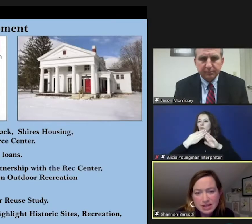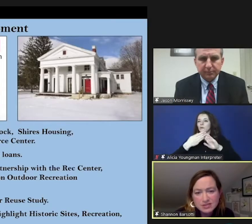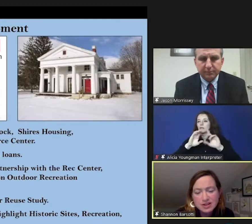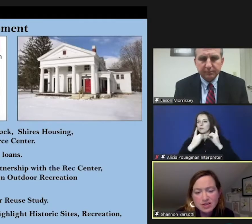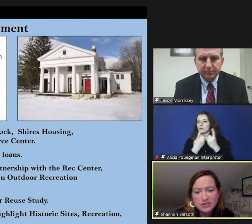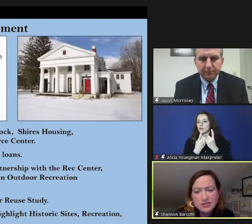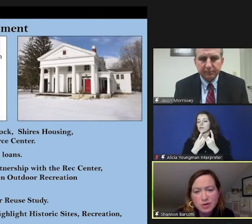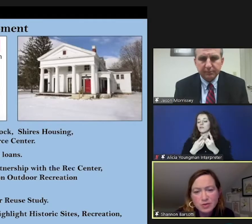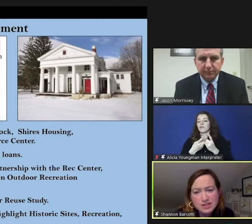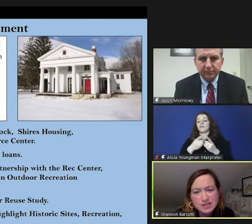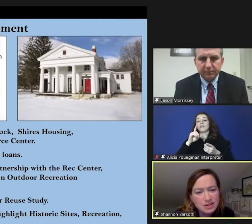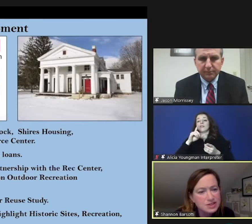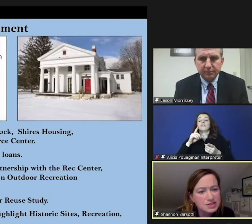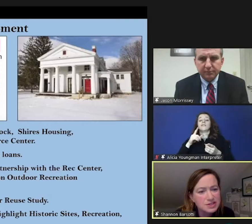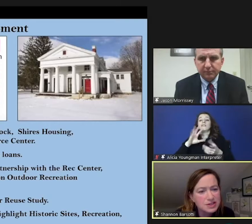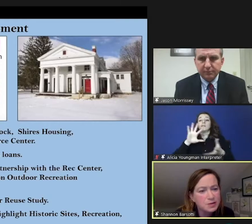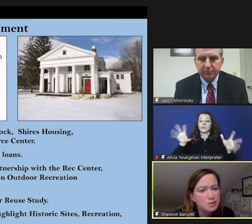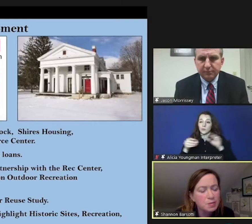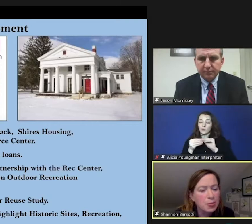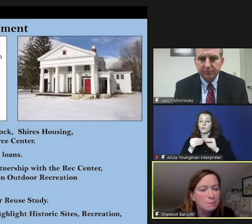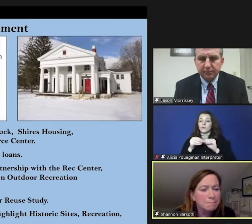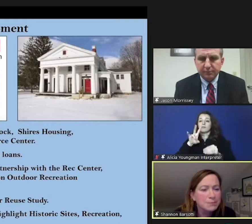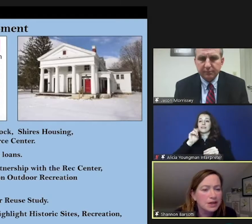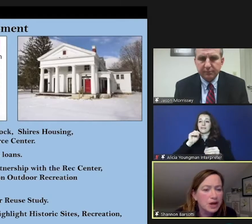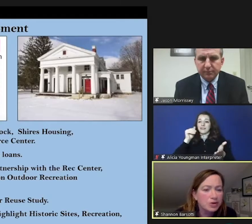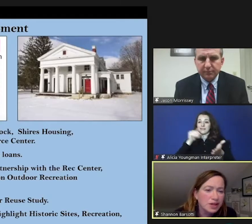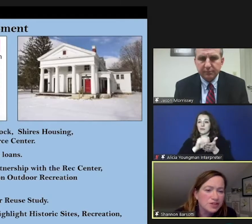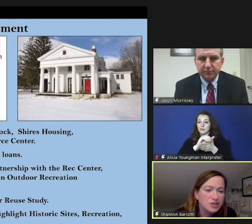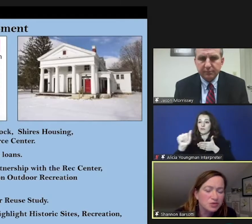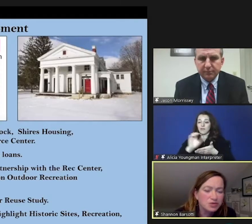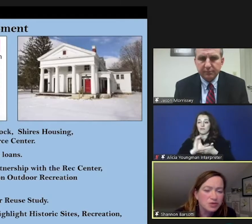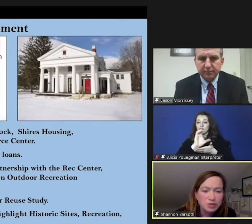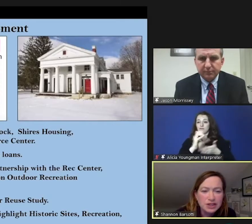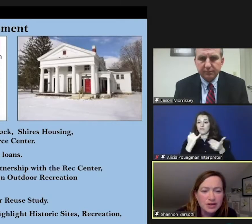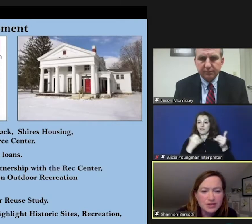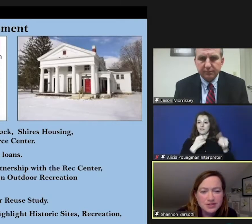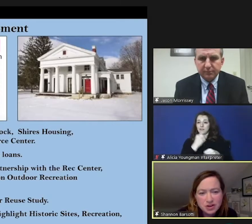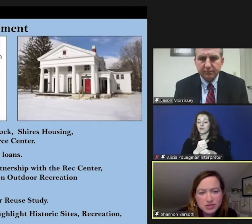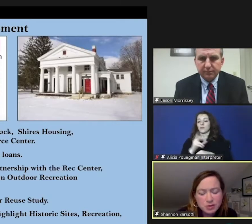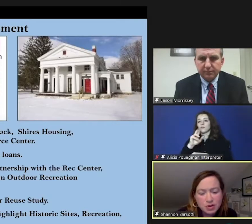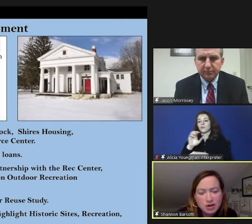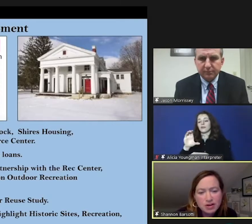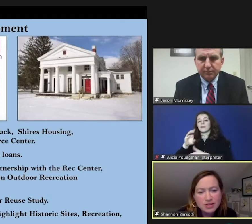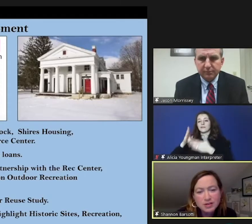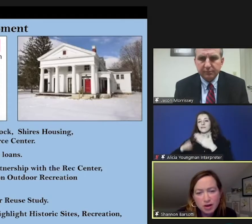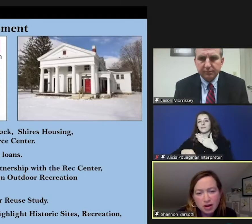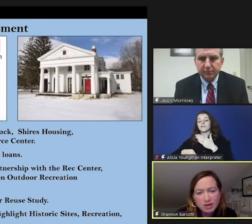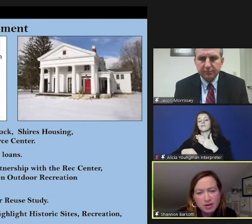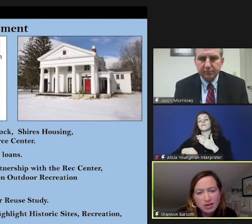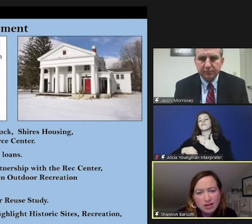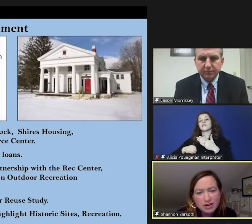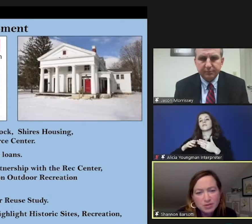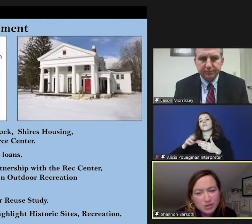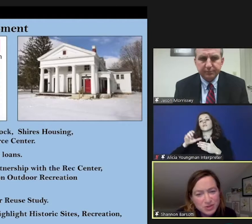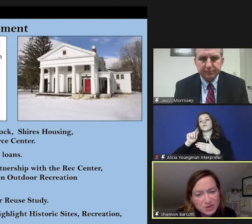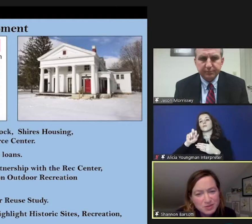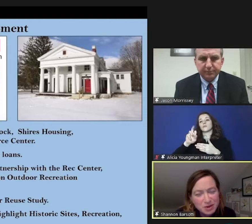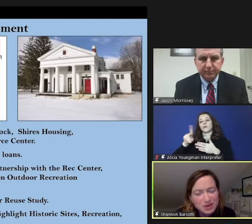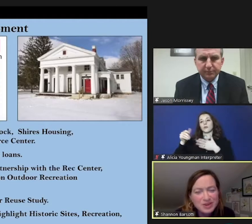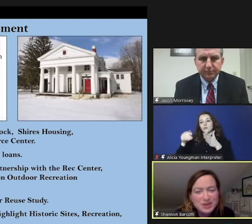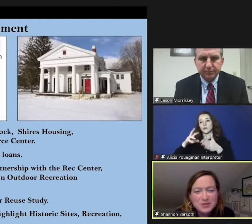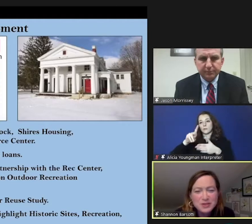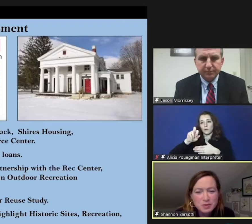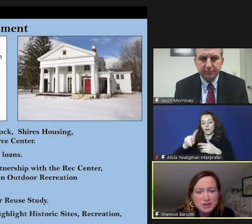awarded $70,000 in small business loans this year. In recreation, we've completed our Stark Street Park, the Pocket Park,